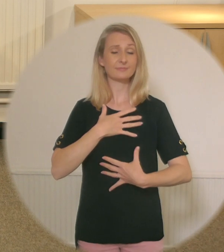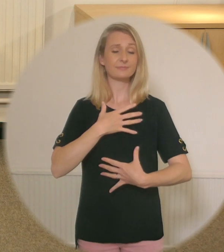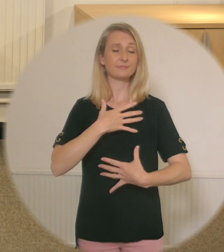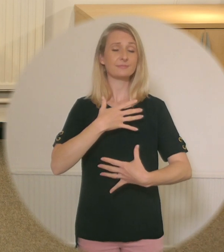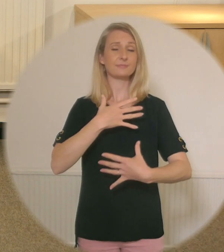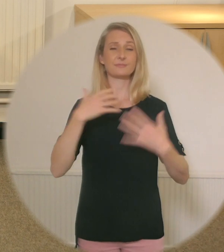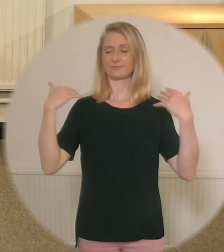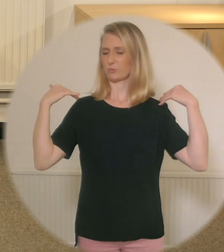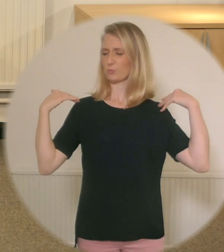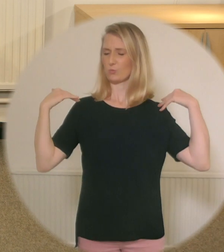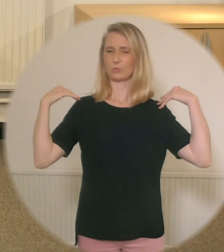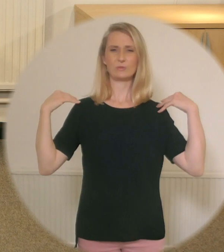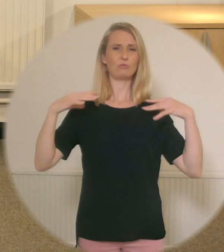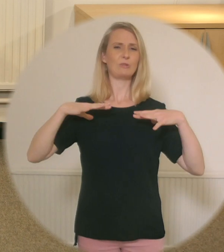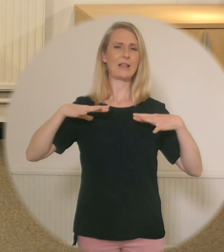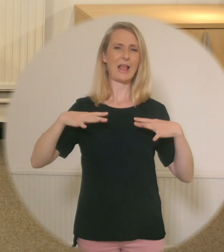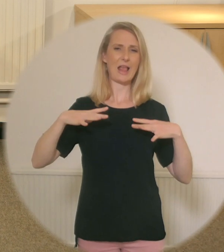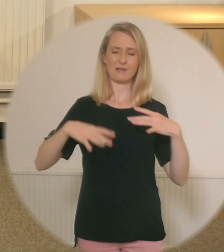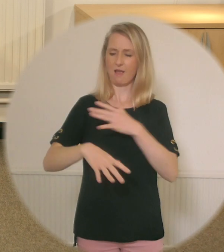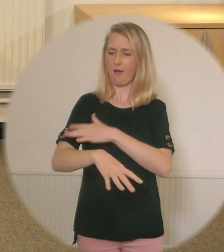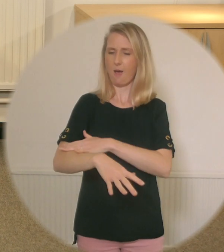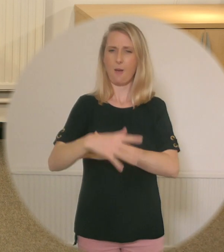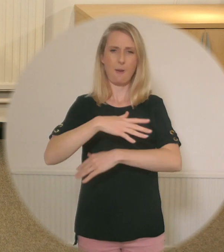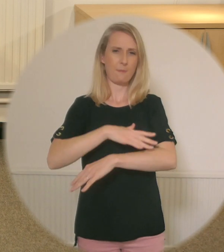your shoulders and your arms.